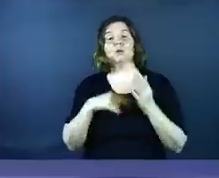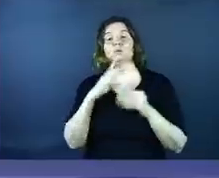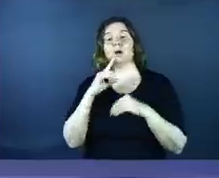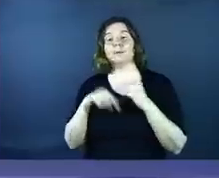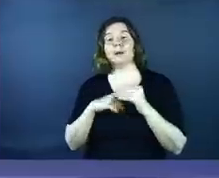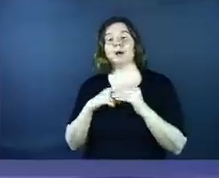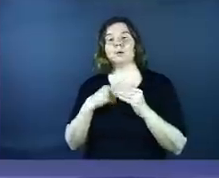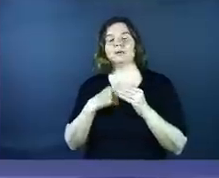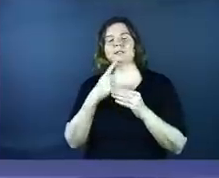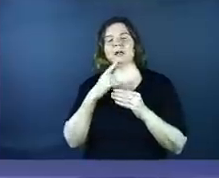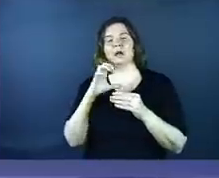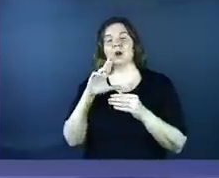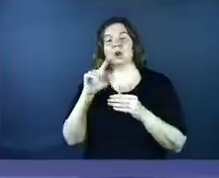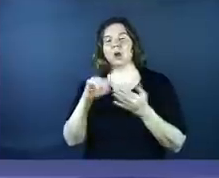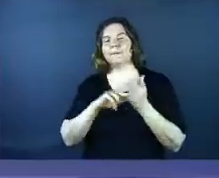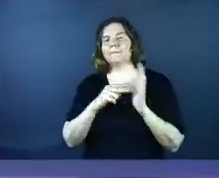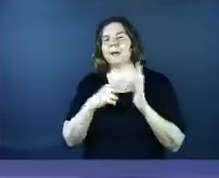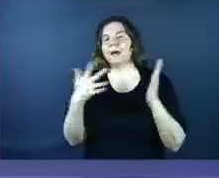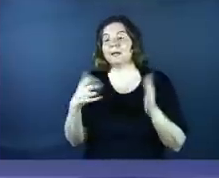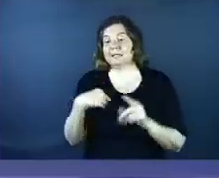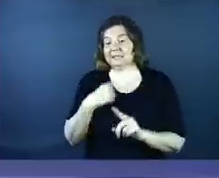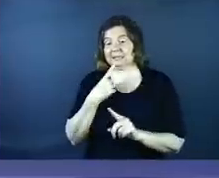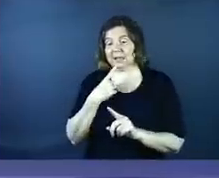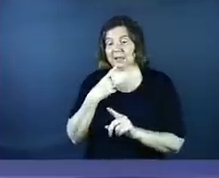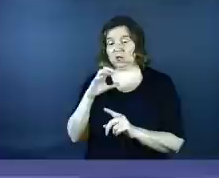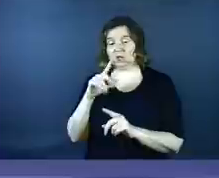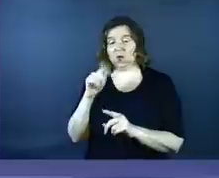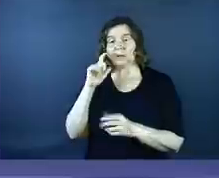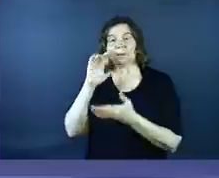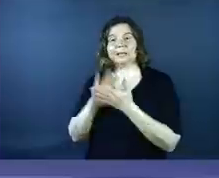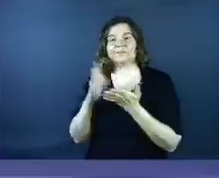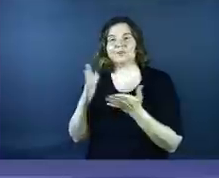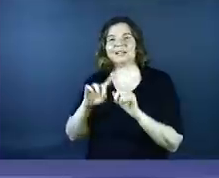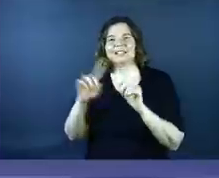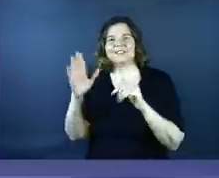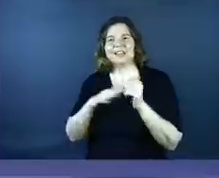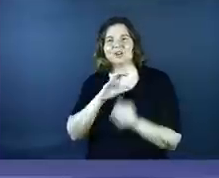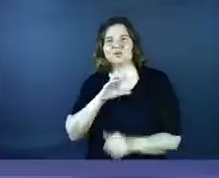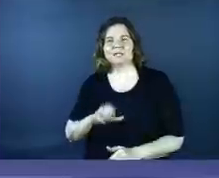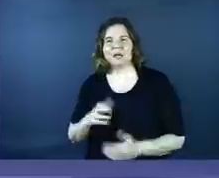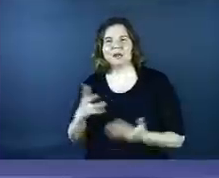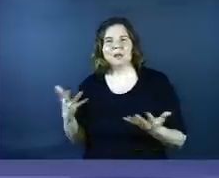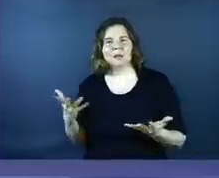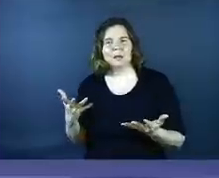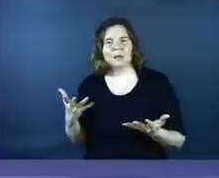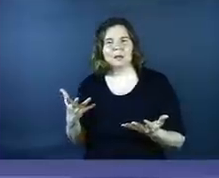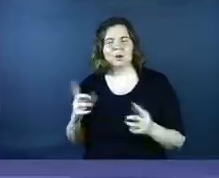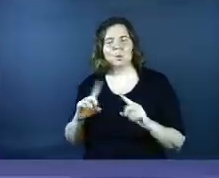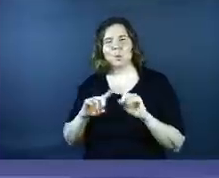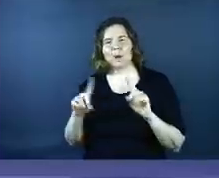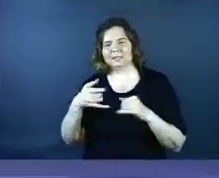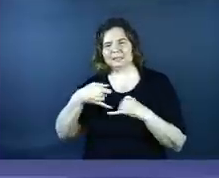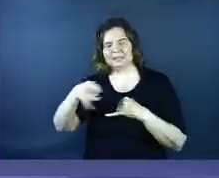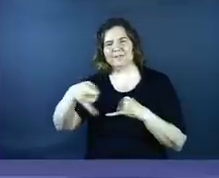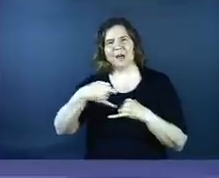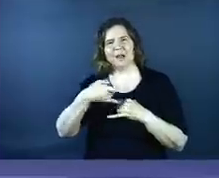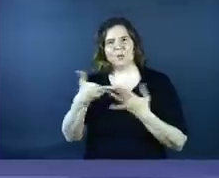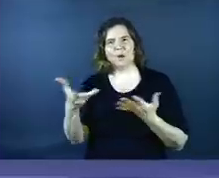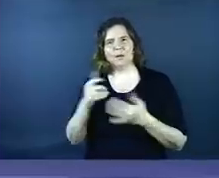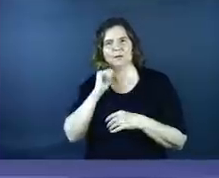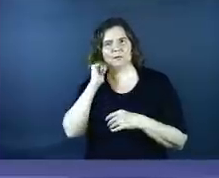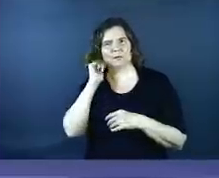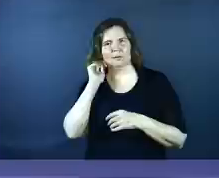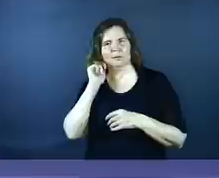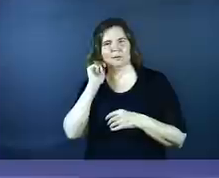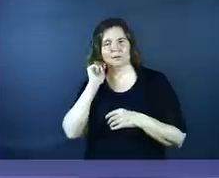about, when he said, "What is a cult?" What he was talking about is, what does a cult believe different than Christianity? What's the dividing line